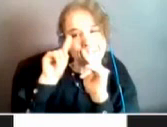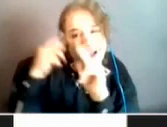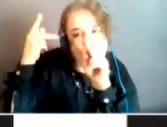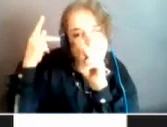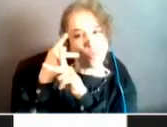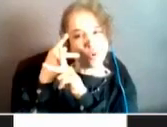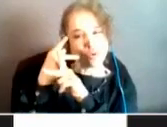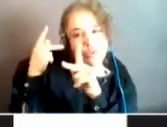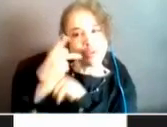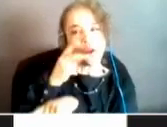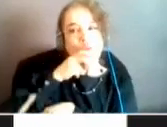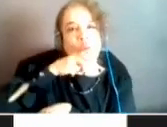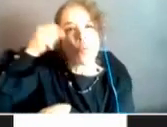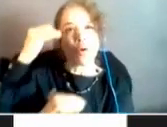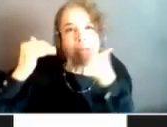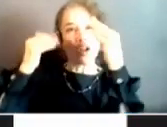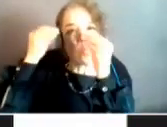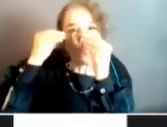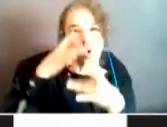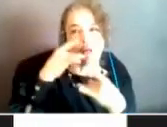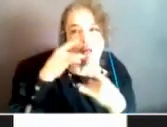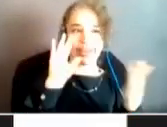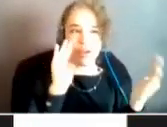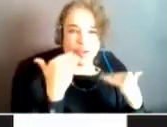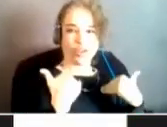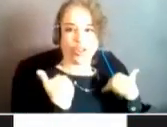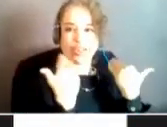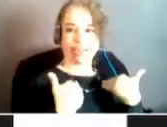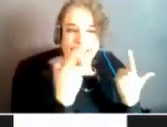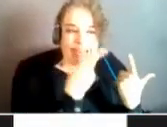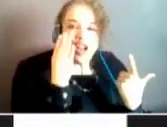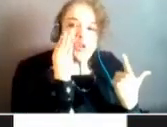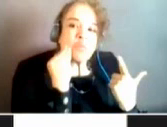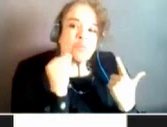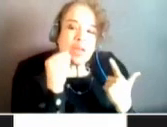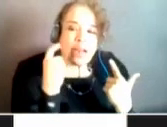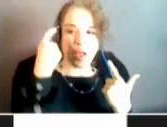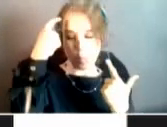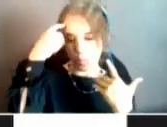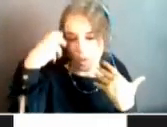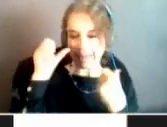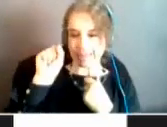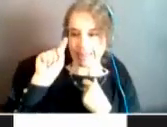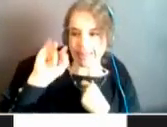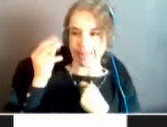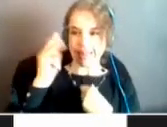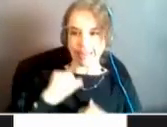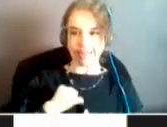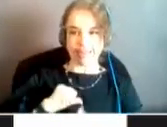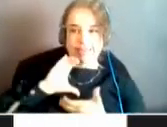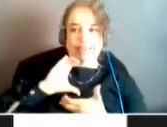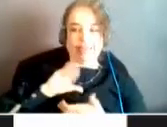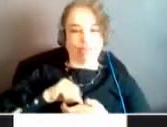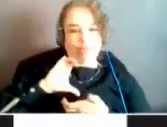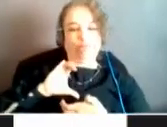worse. Older adults are more likely than younger adults to experience mental illness as stigmatizing,